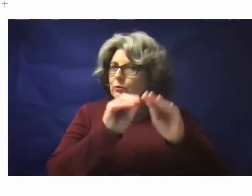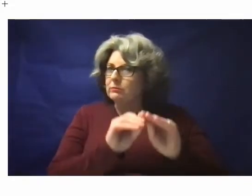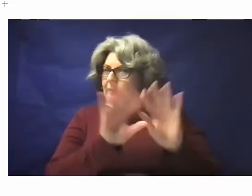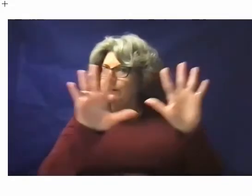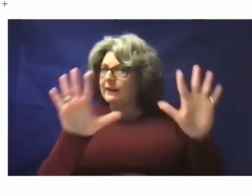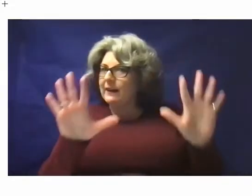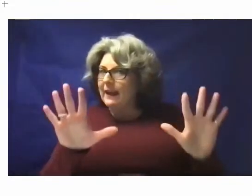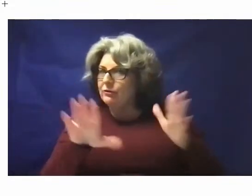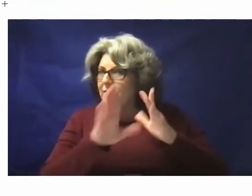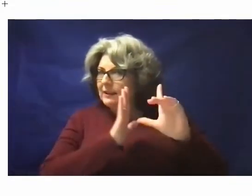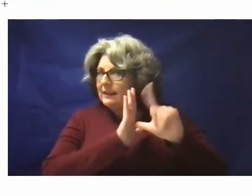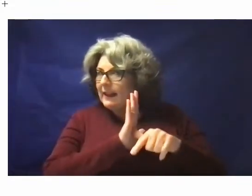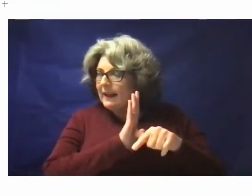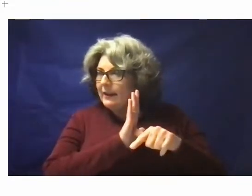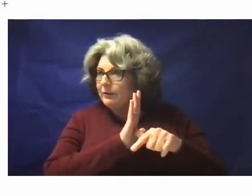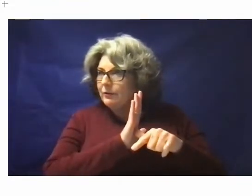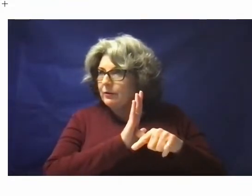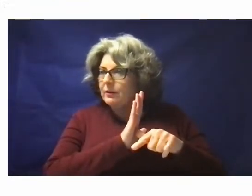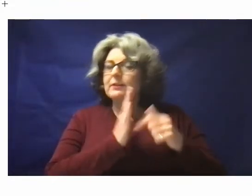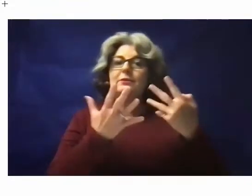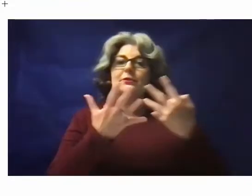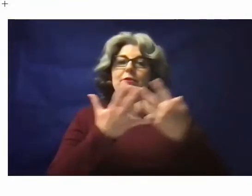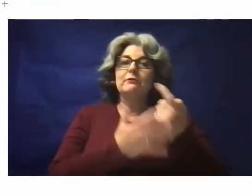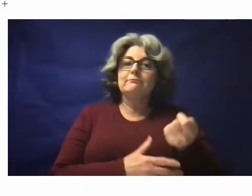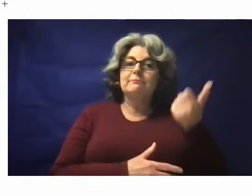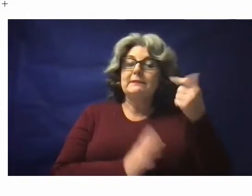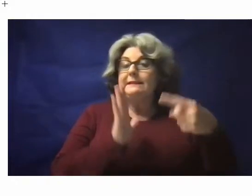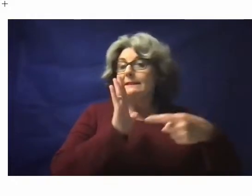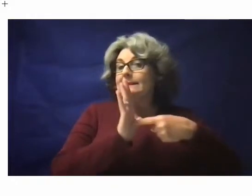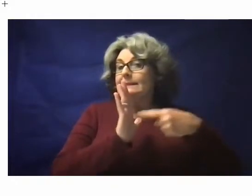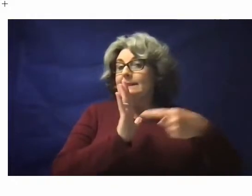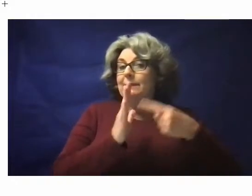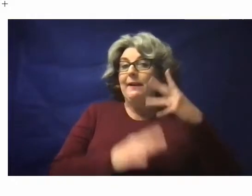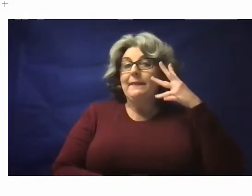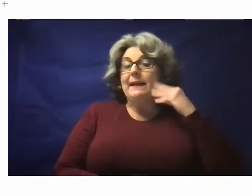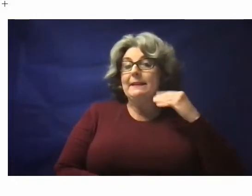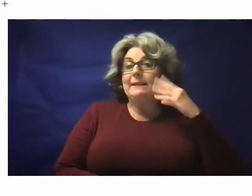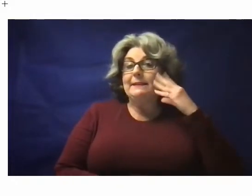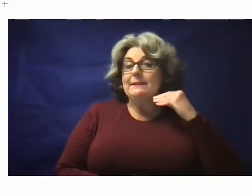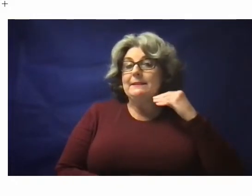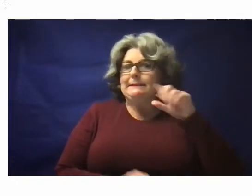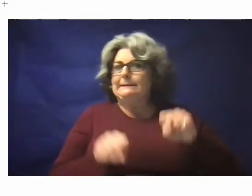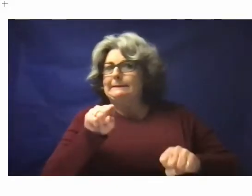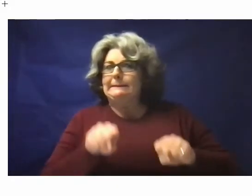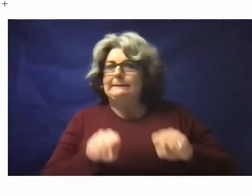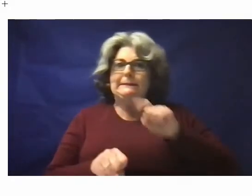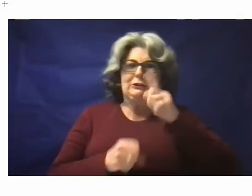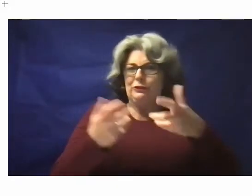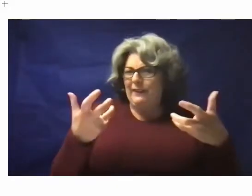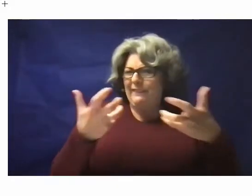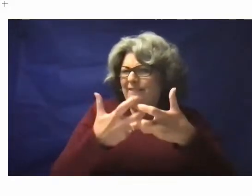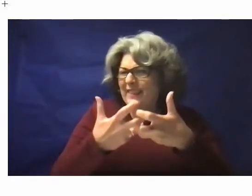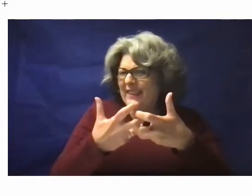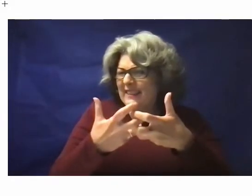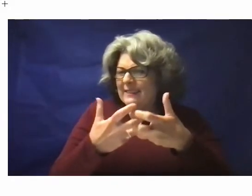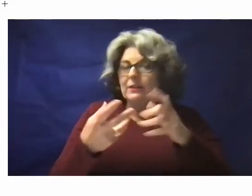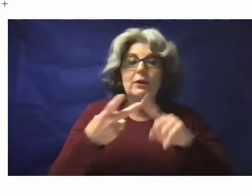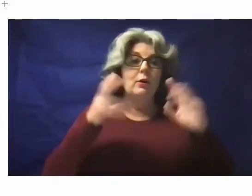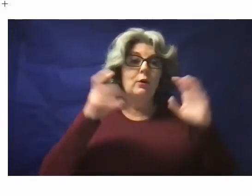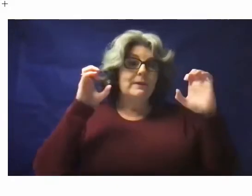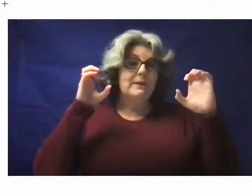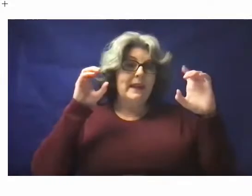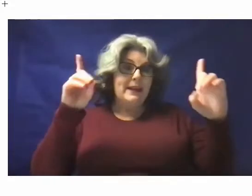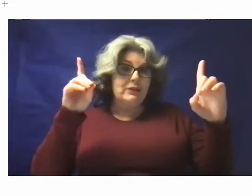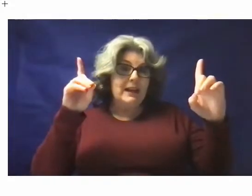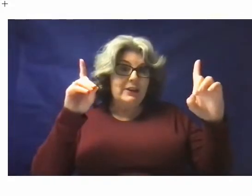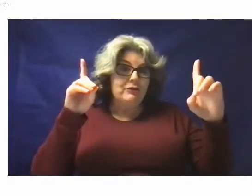so that you don't get screened out? Sometimes that experience, you're just not really sure if it fits or if the education piece is just quite right. Should